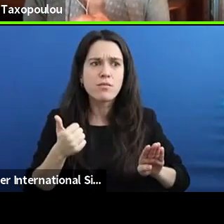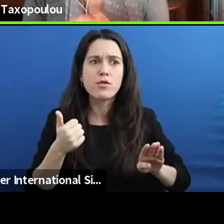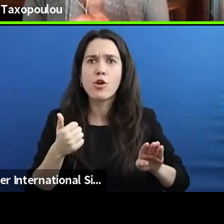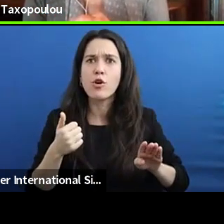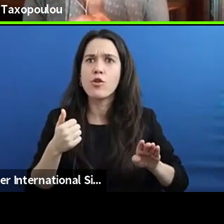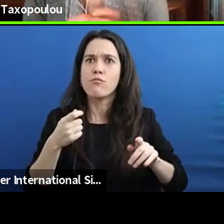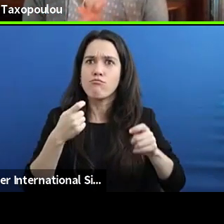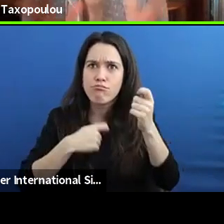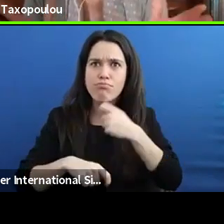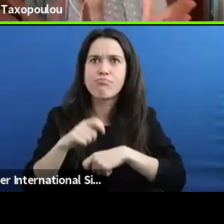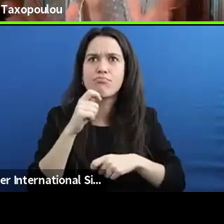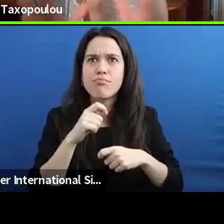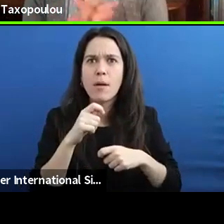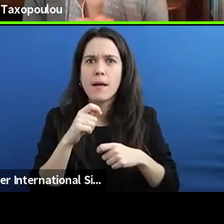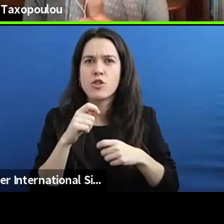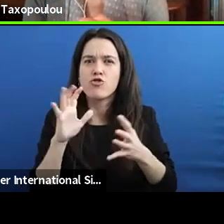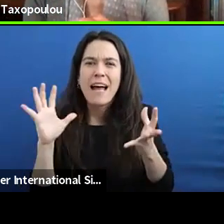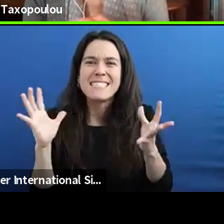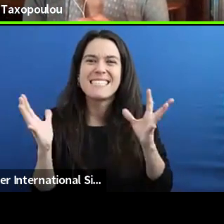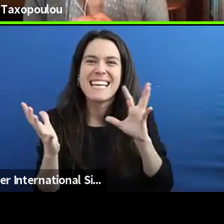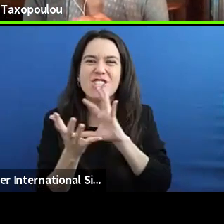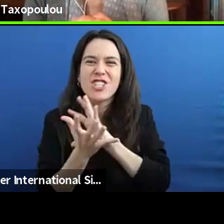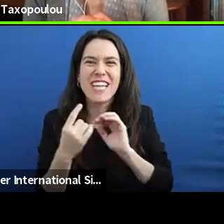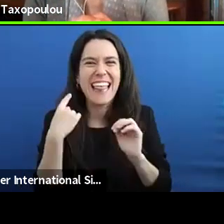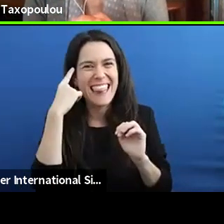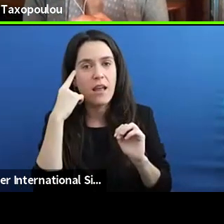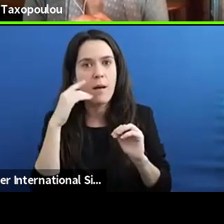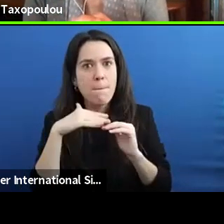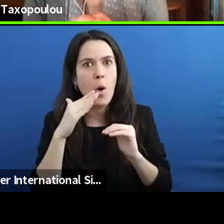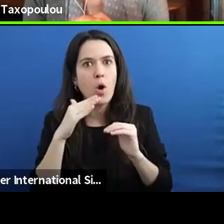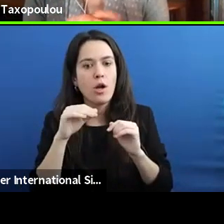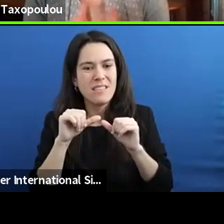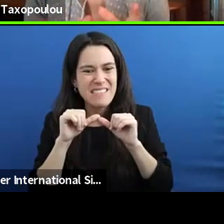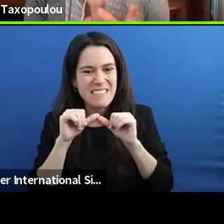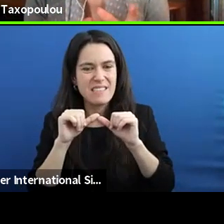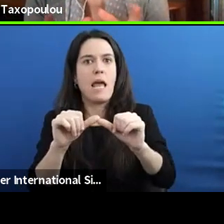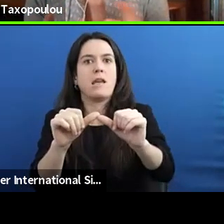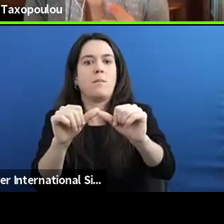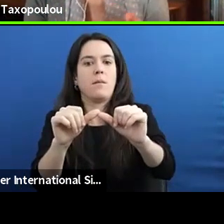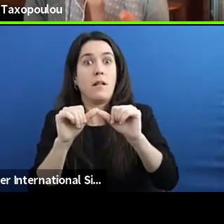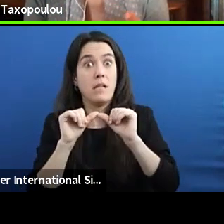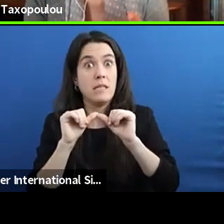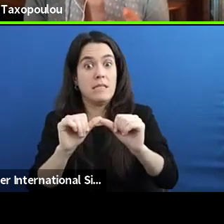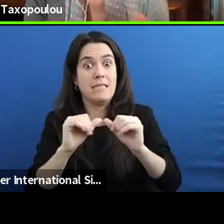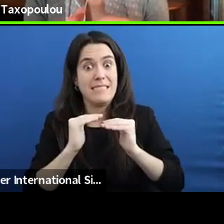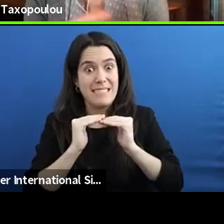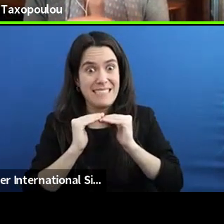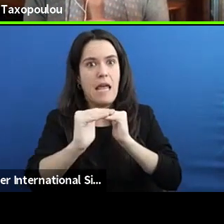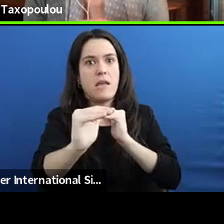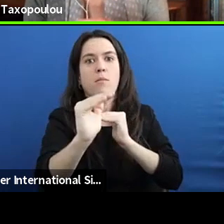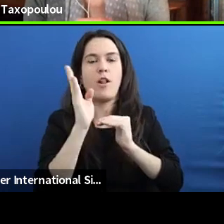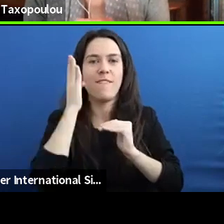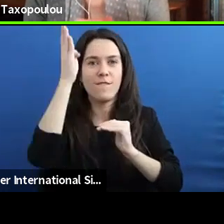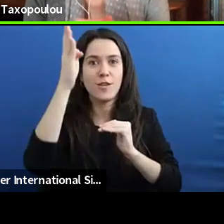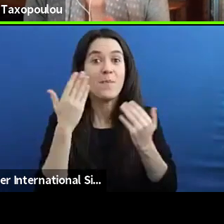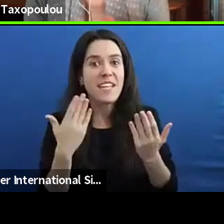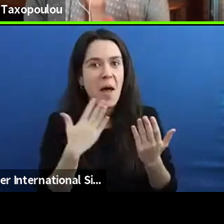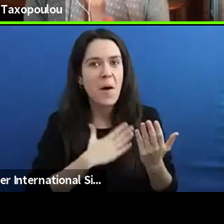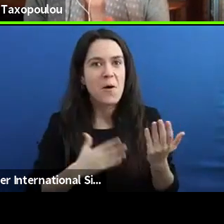towards what we hope will be a more sustainable future. And I want to move to Eva.